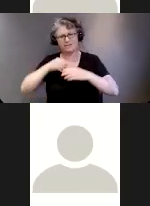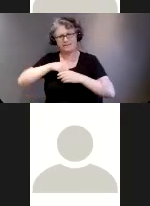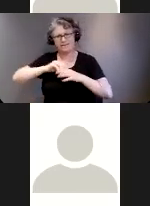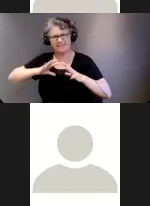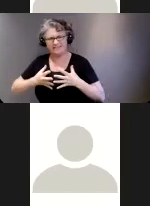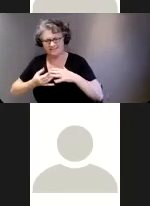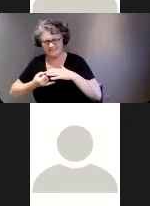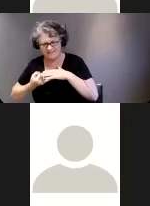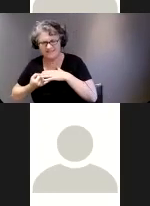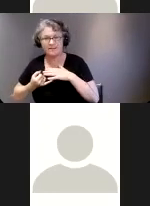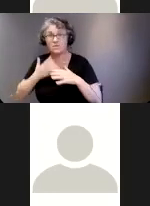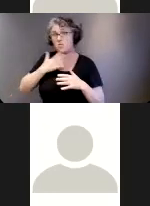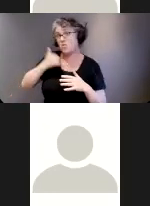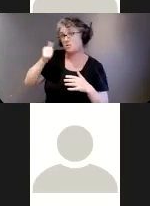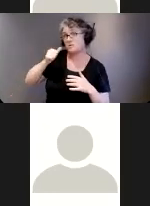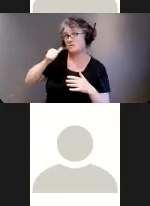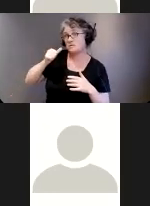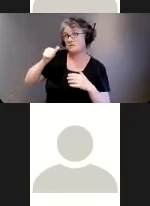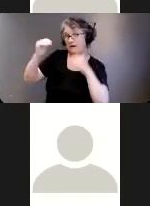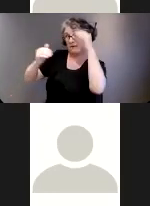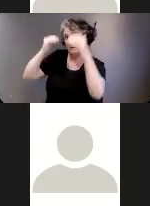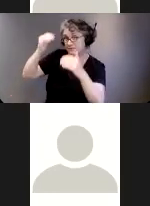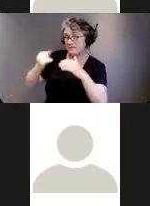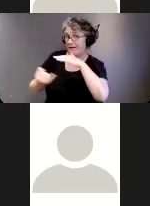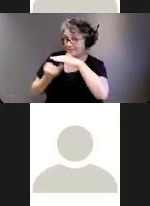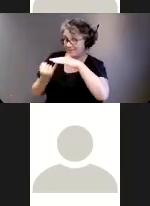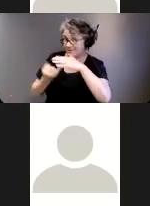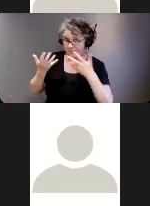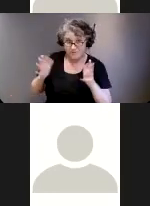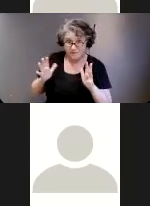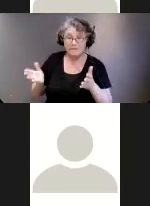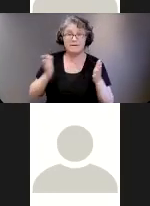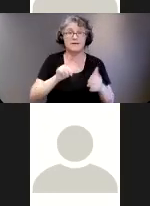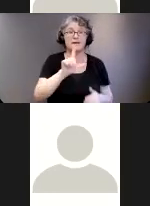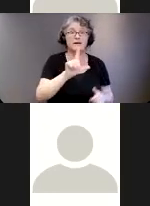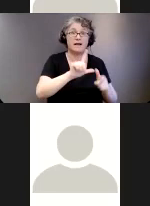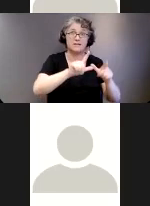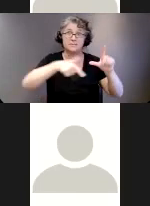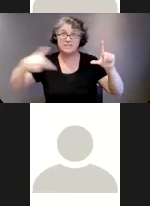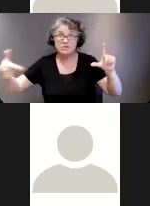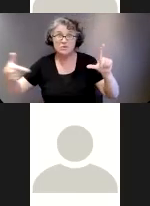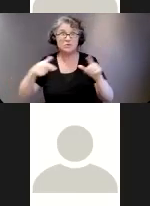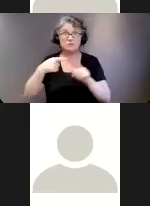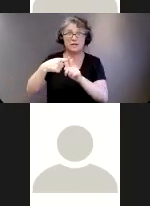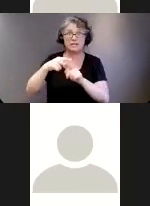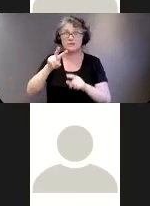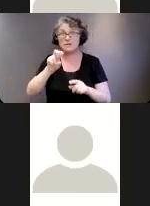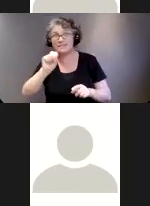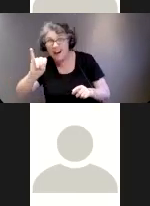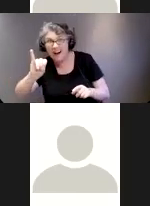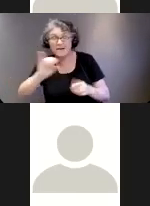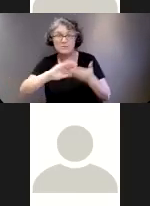older adults are isolated. We know that those in LGBTQ plus 2SI communities